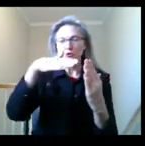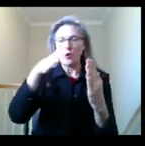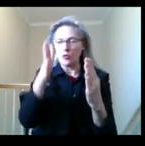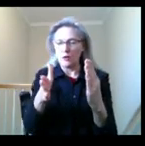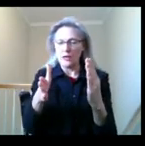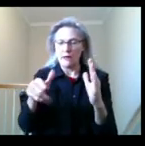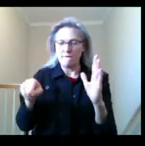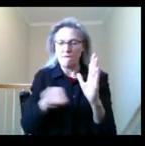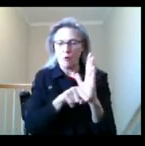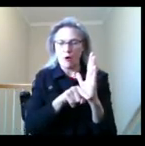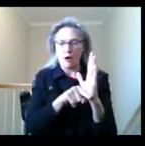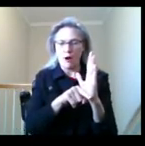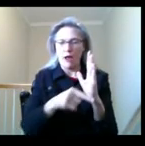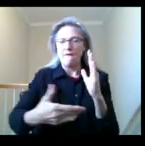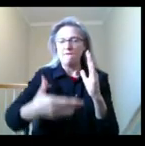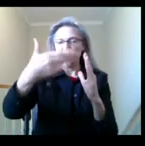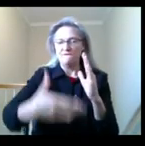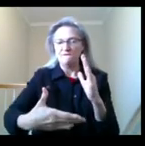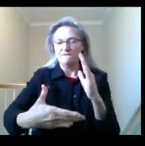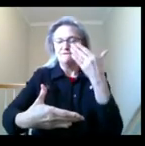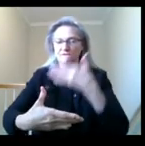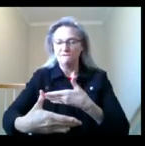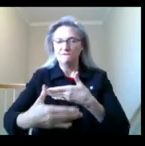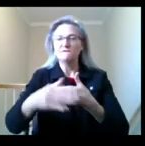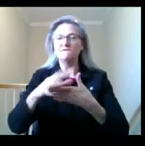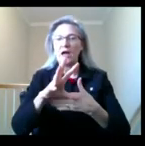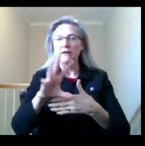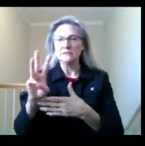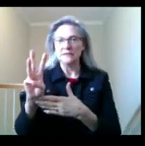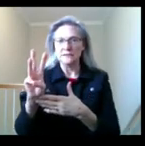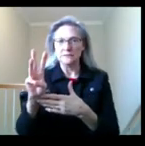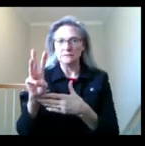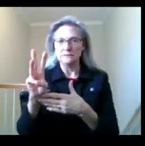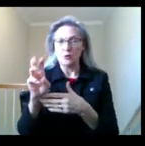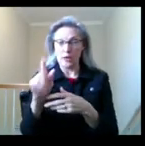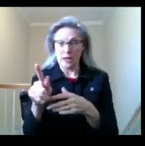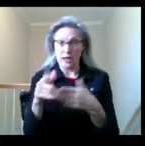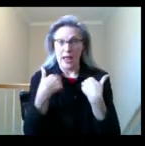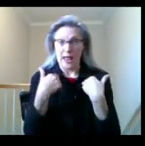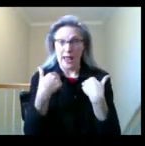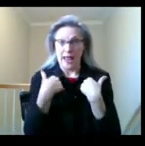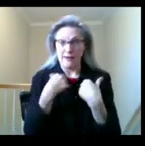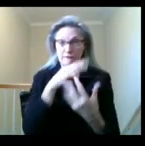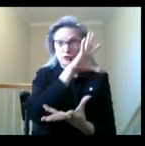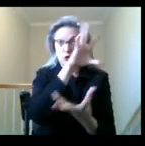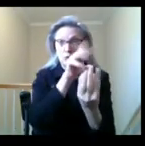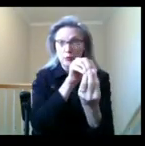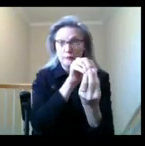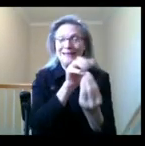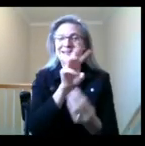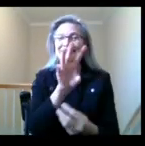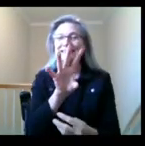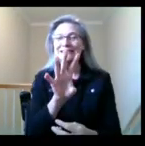4, 5 on the side, and 6, okay? So I have a total of